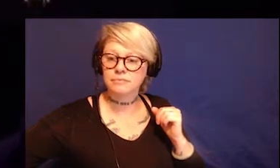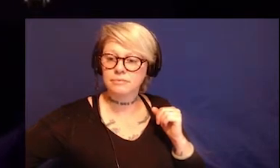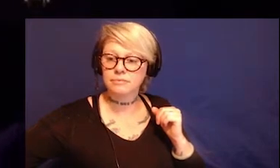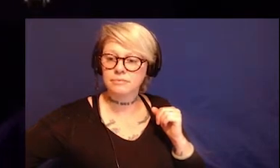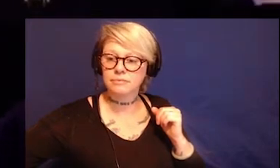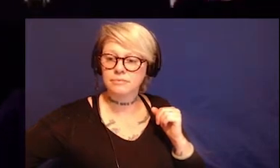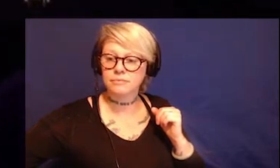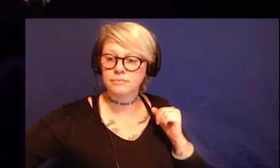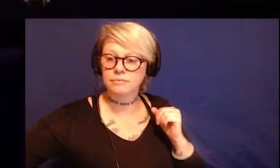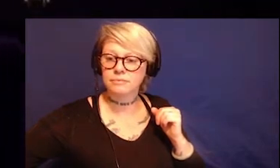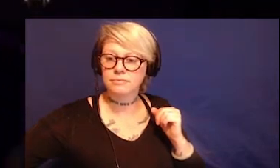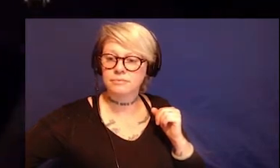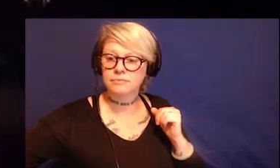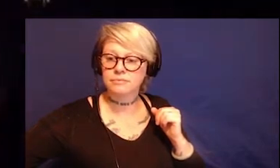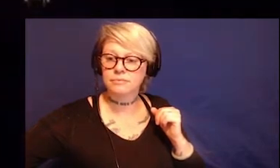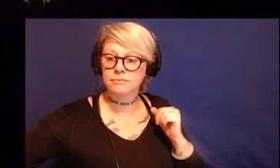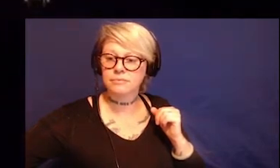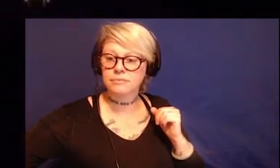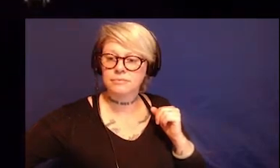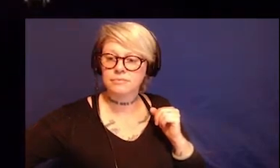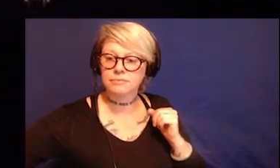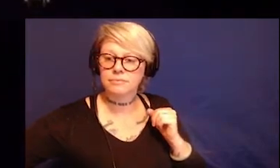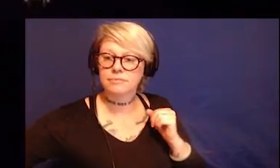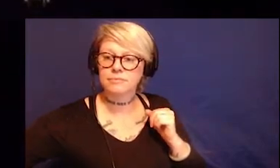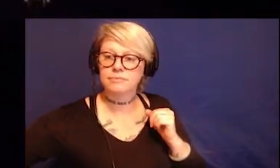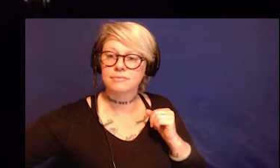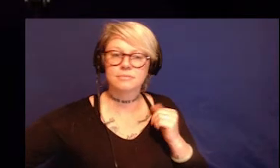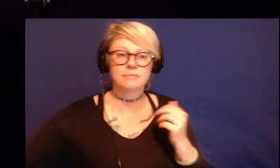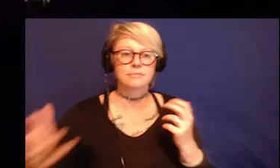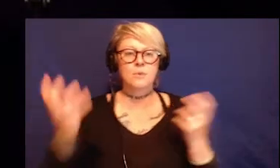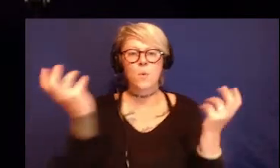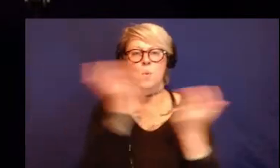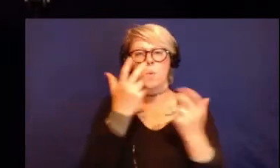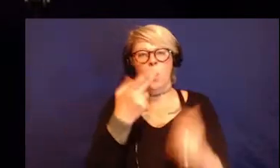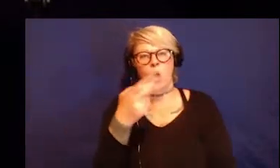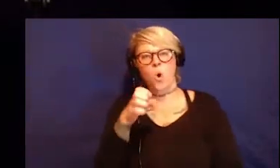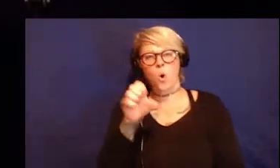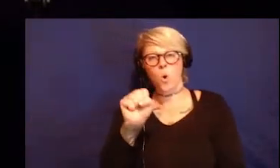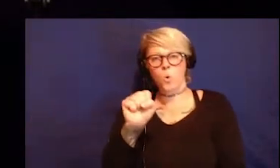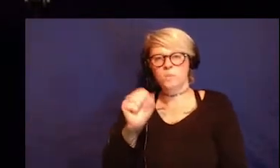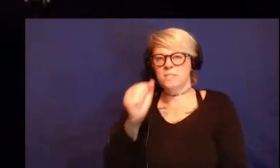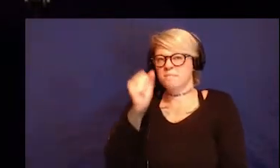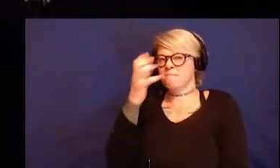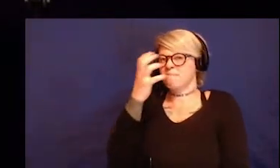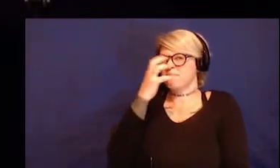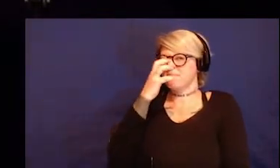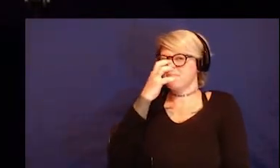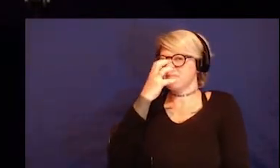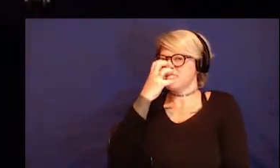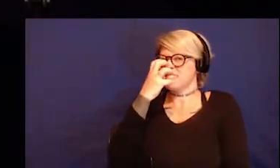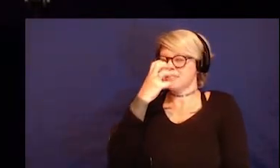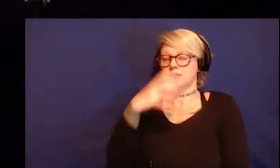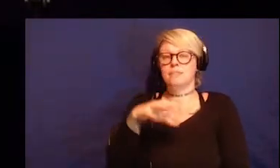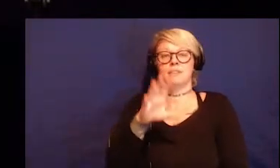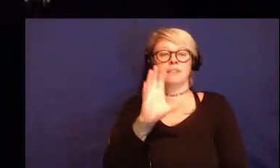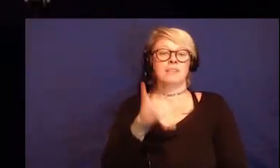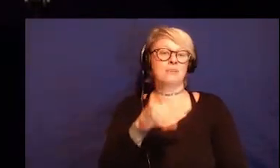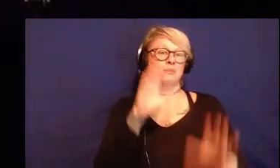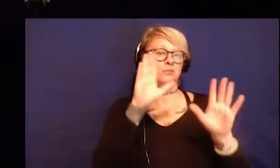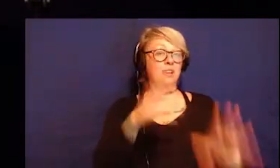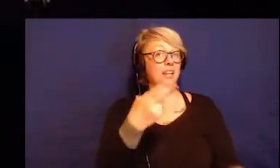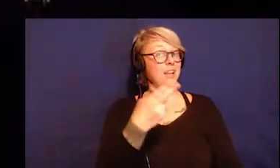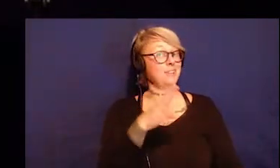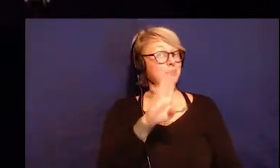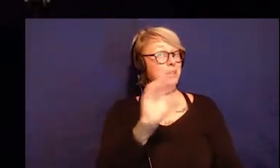That's my favorite one to say out of the YCU. Hose mad. That was great. HBO, if you're